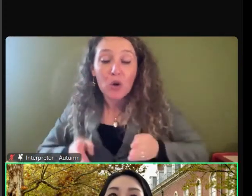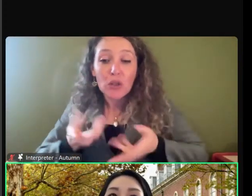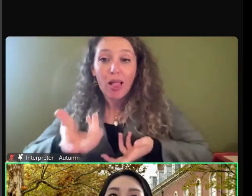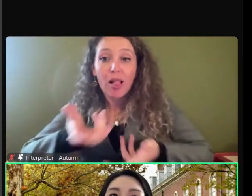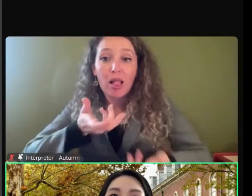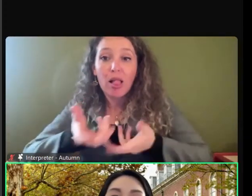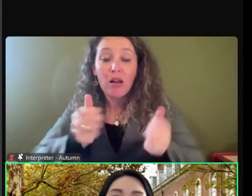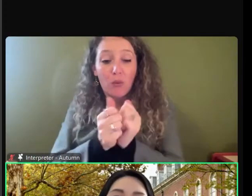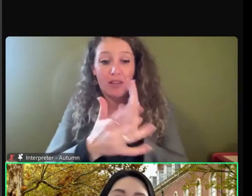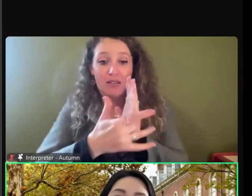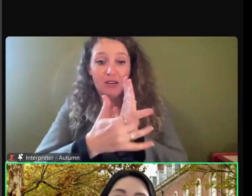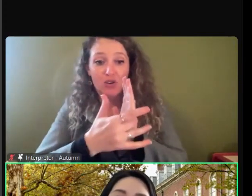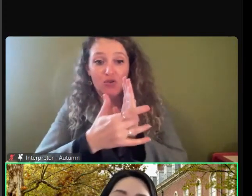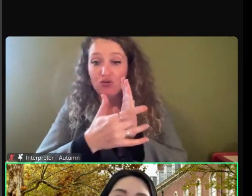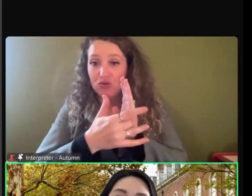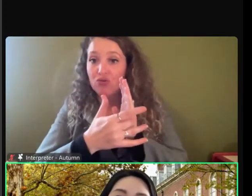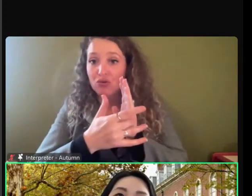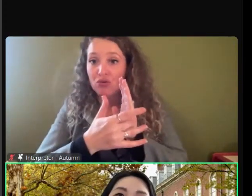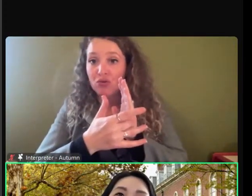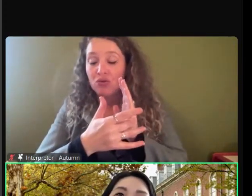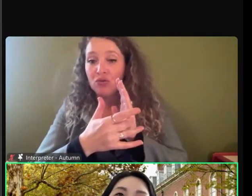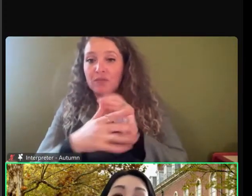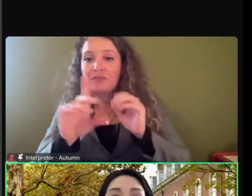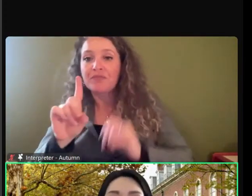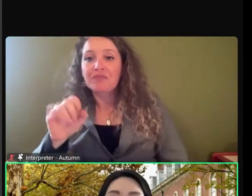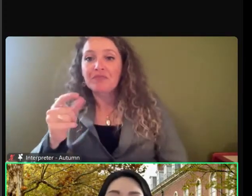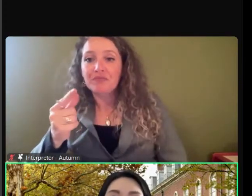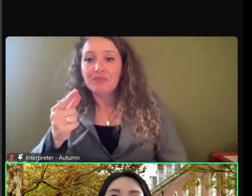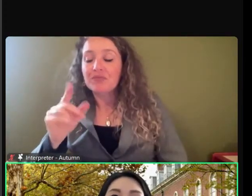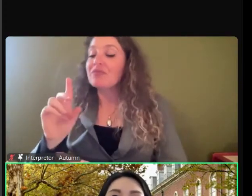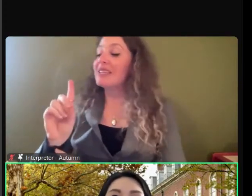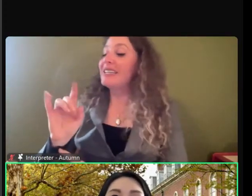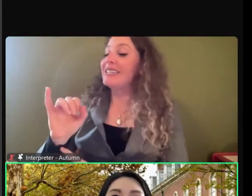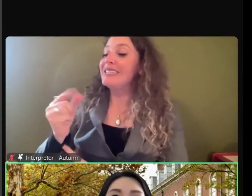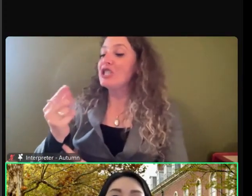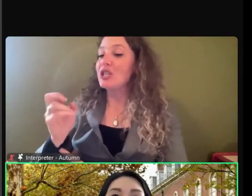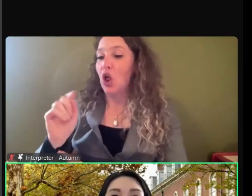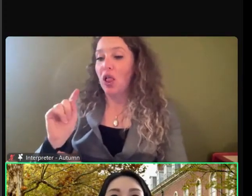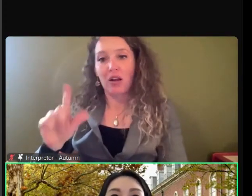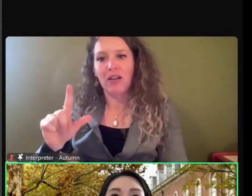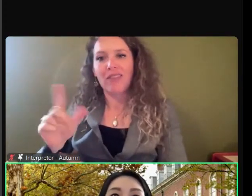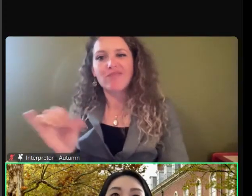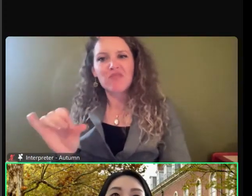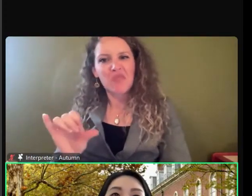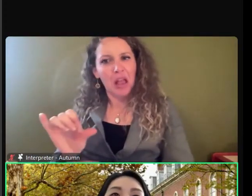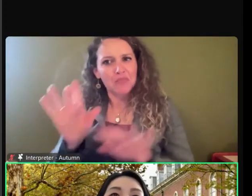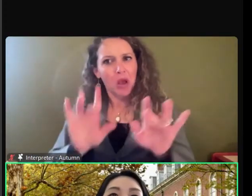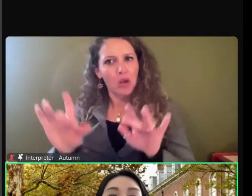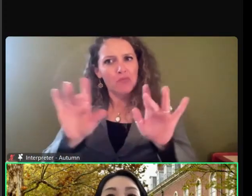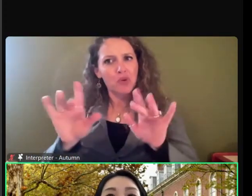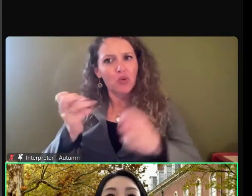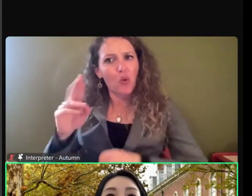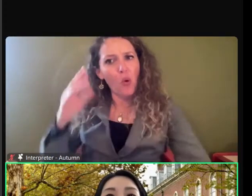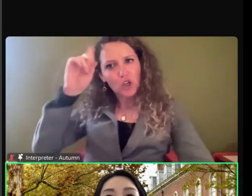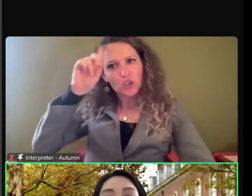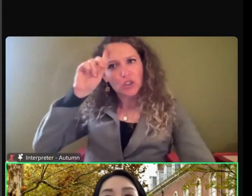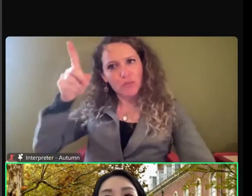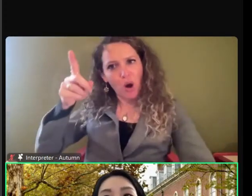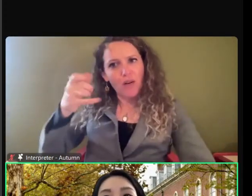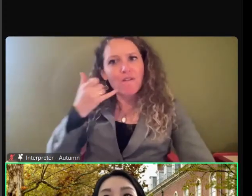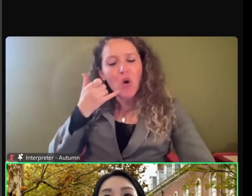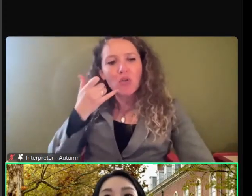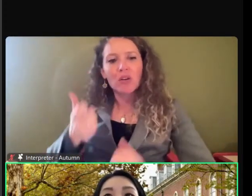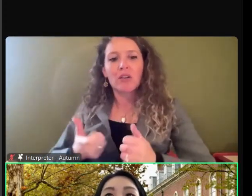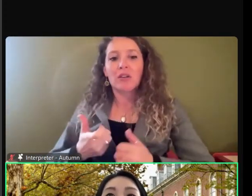digital technologies such as computers and smartphones. The most widely used